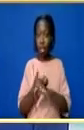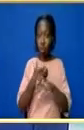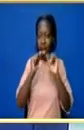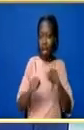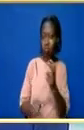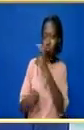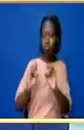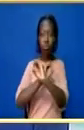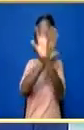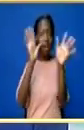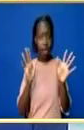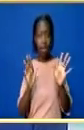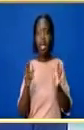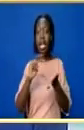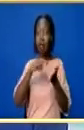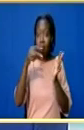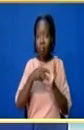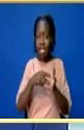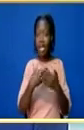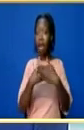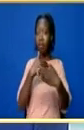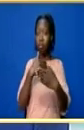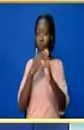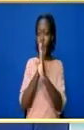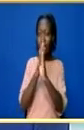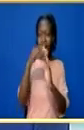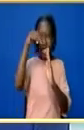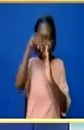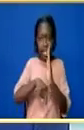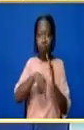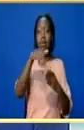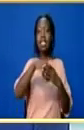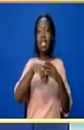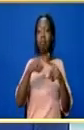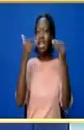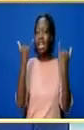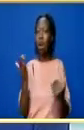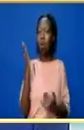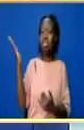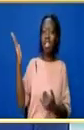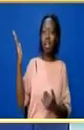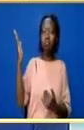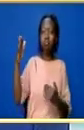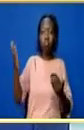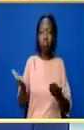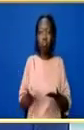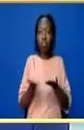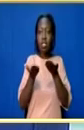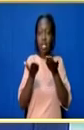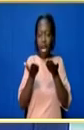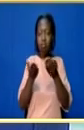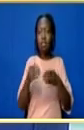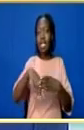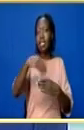exposed, it means it was buried. Yes. But right now it is coming up. Yes. It was down there. When the soil is swept